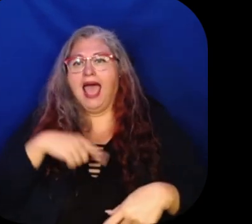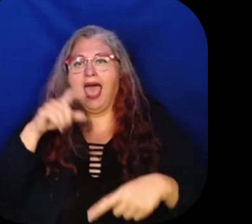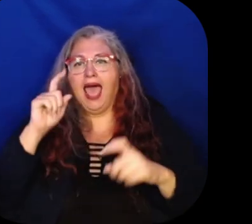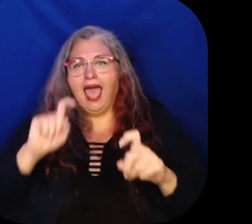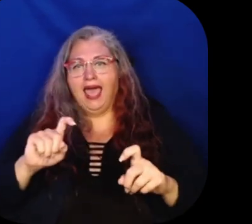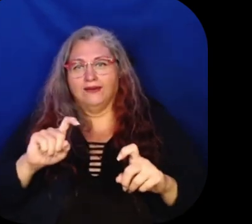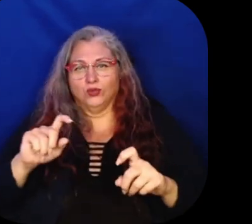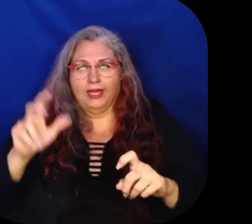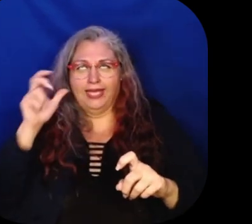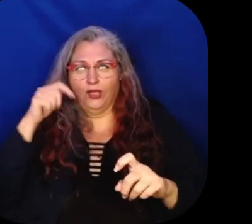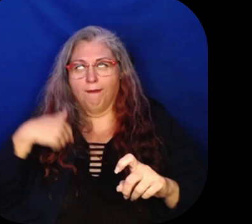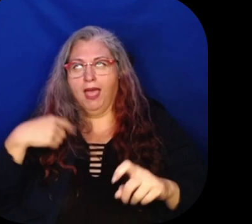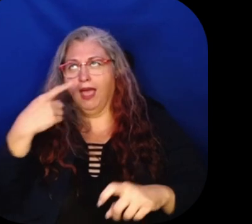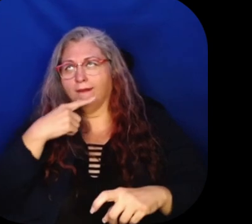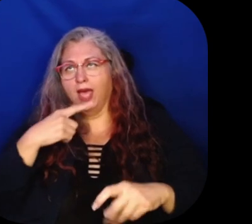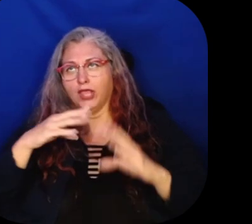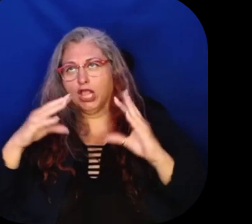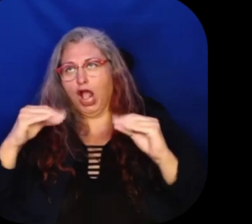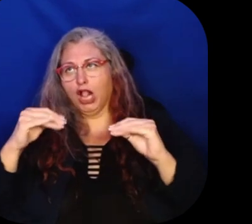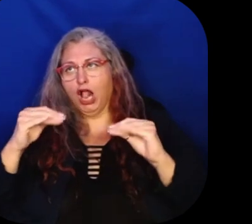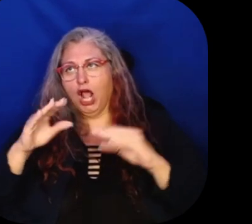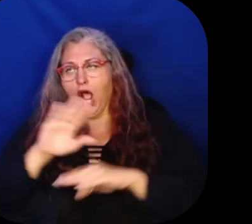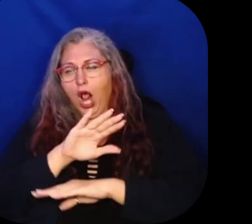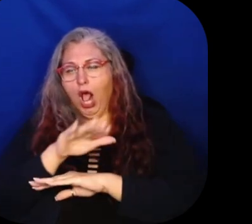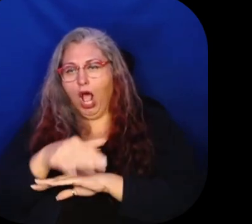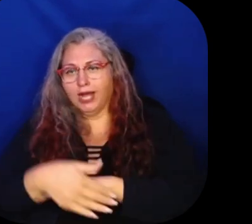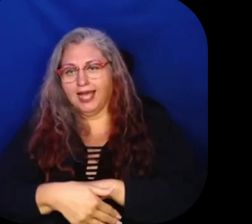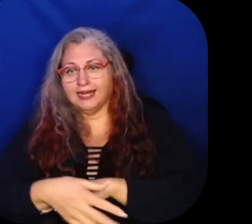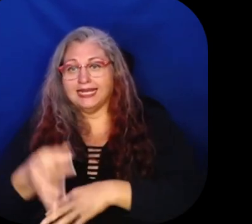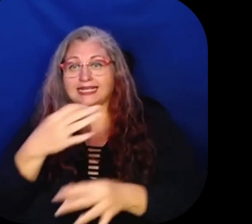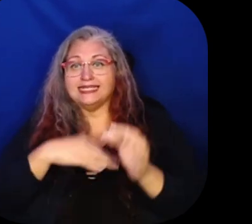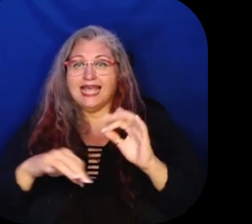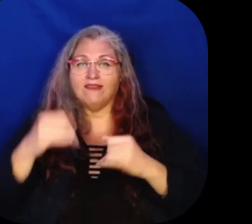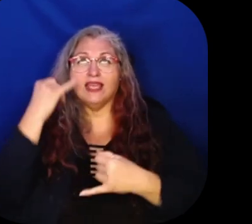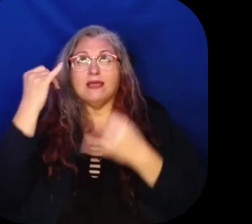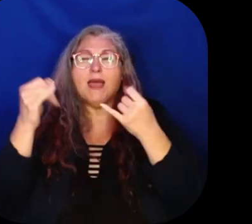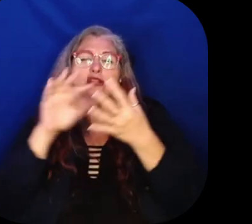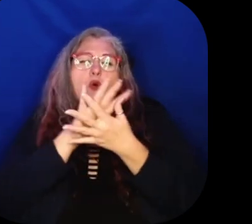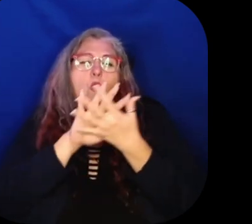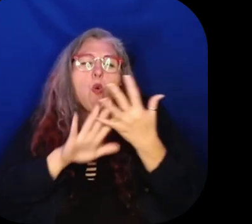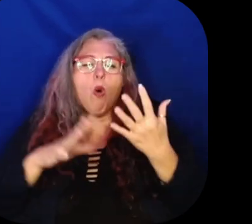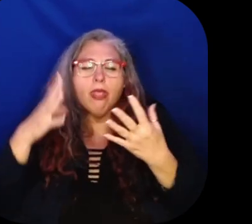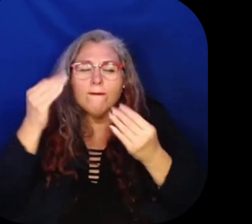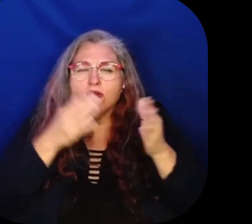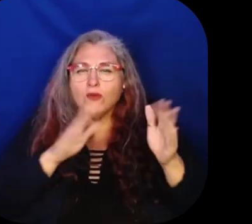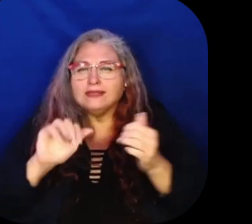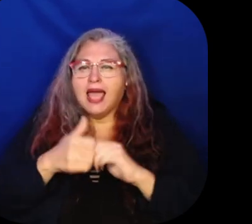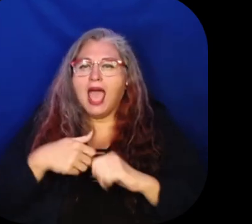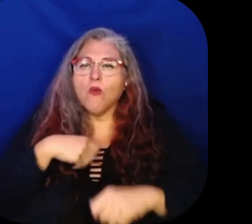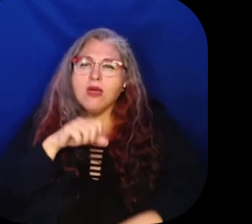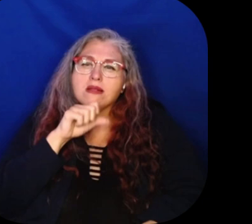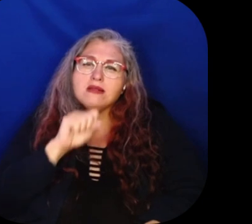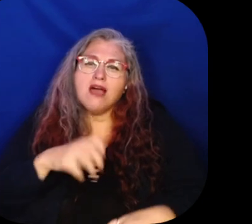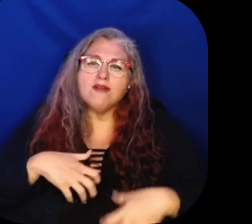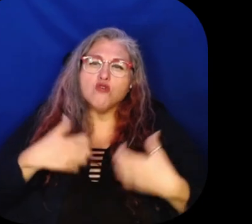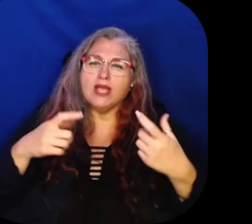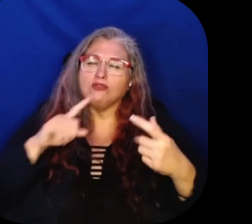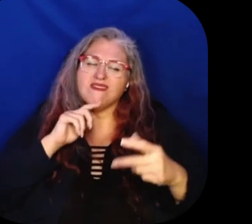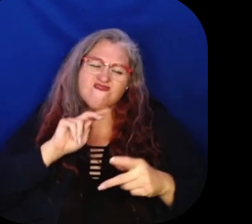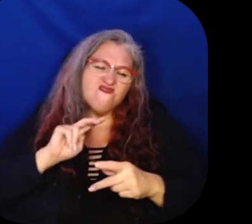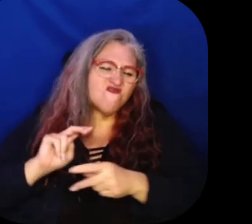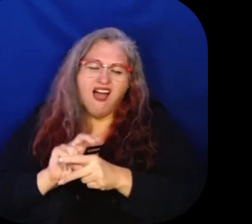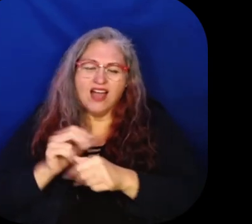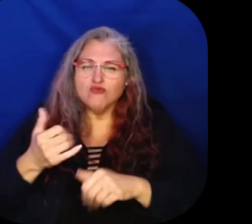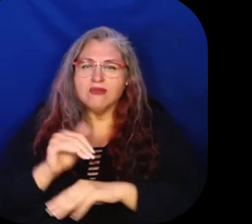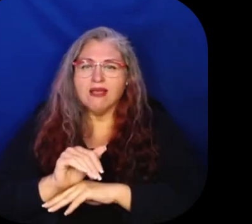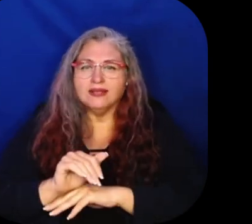for the rest of the night. And instead of imagining all the beautiful ways I would love my rage to be fucked this night,